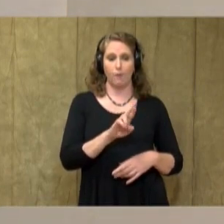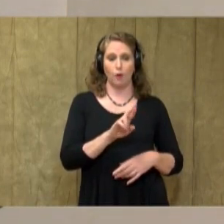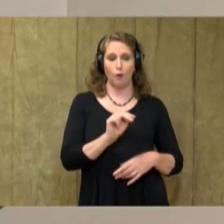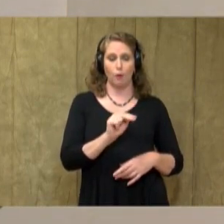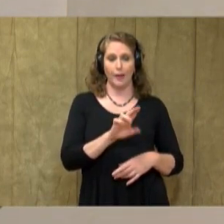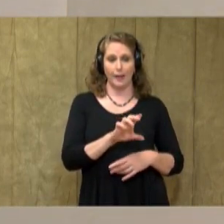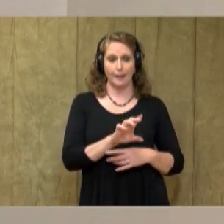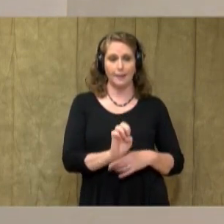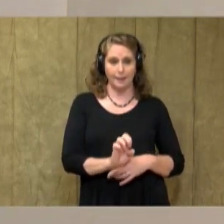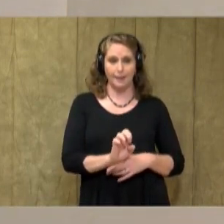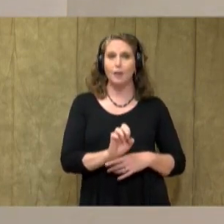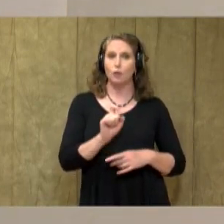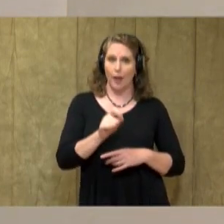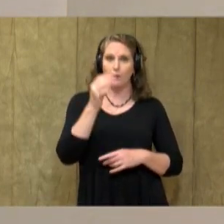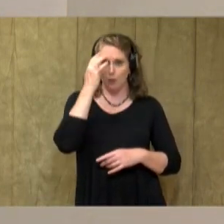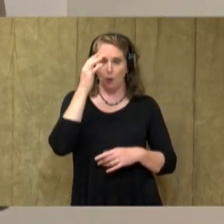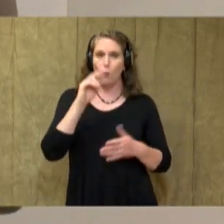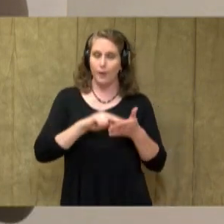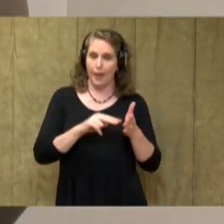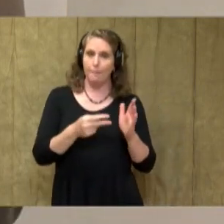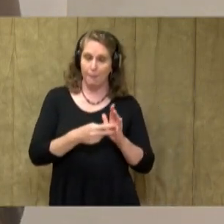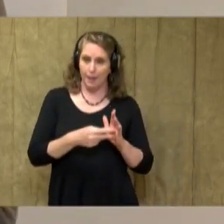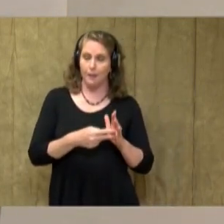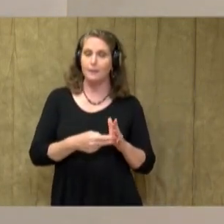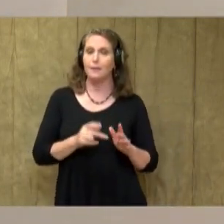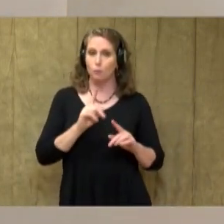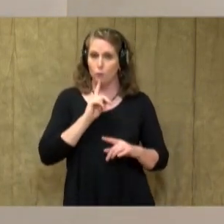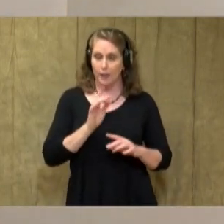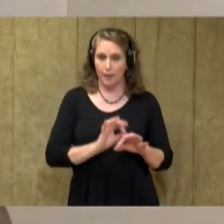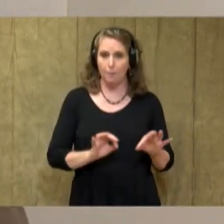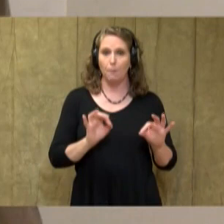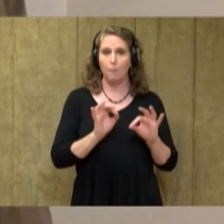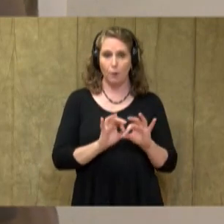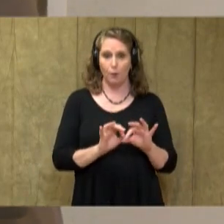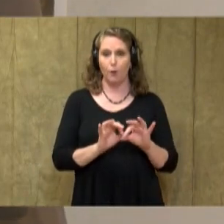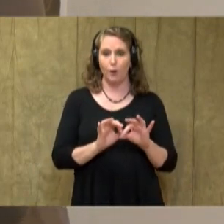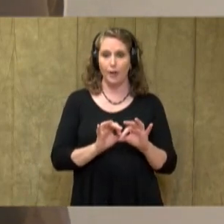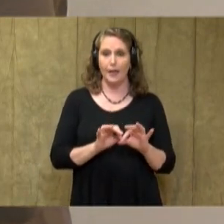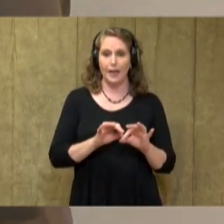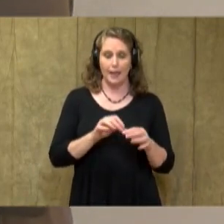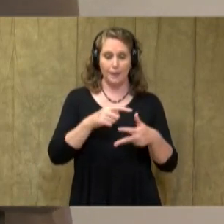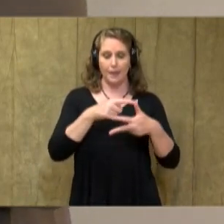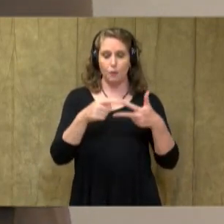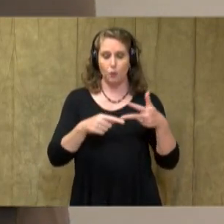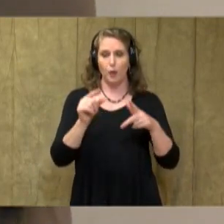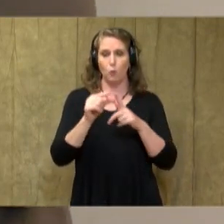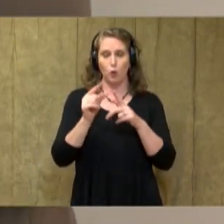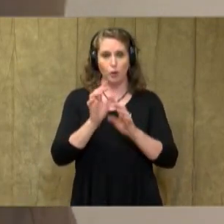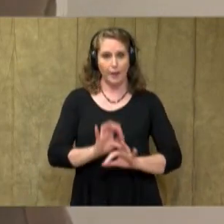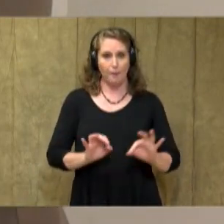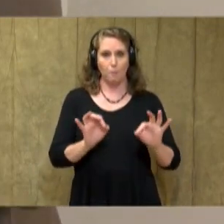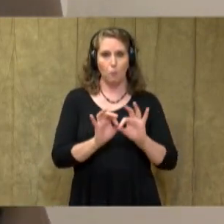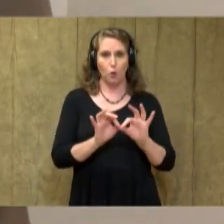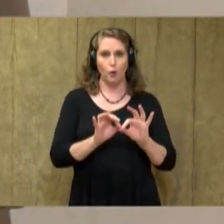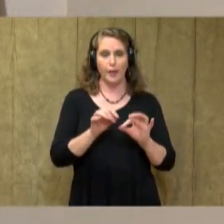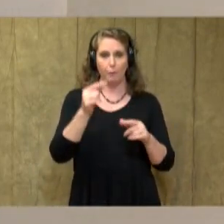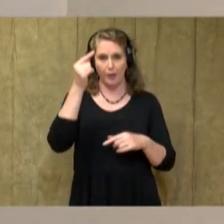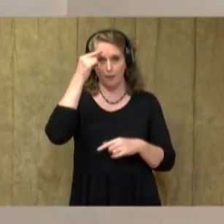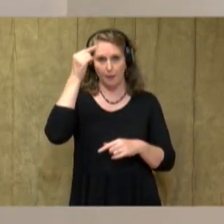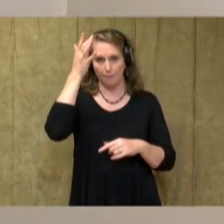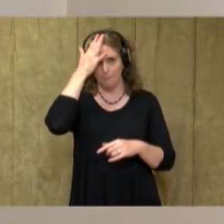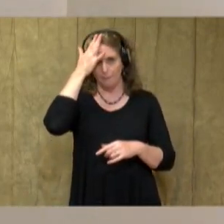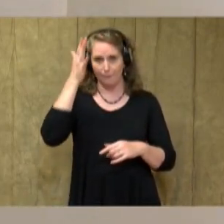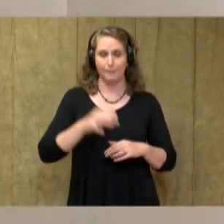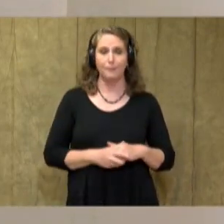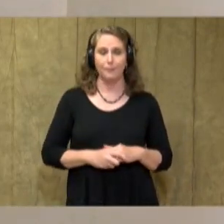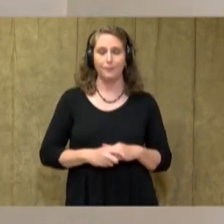what difference means? It is very important. So we need to remember these 3 words. So these are words that we are going to think about